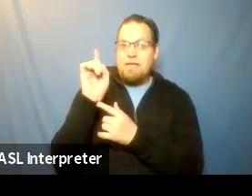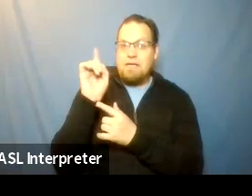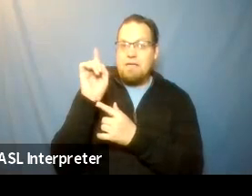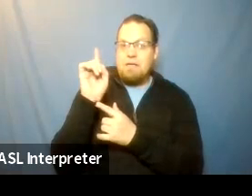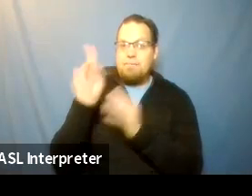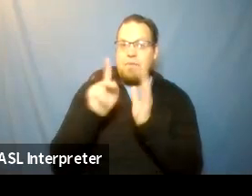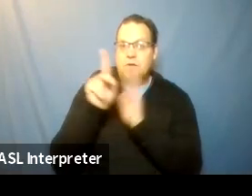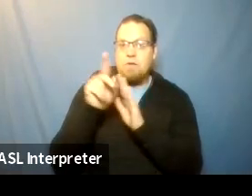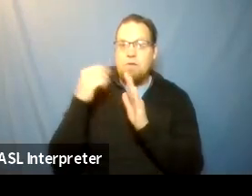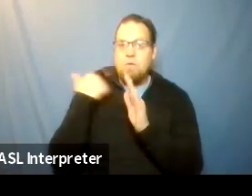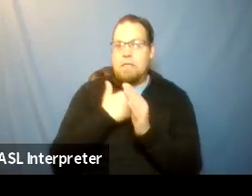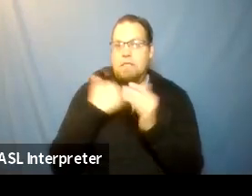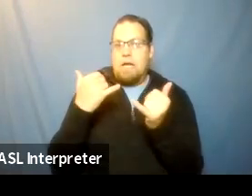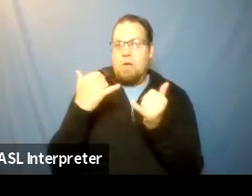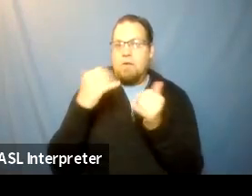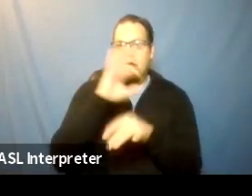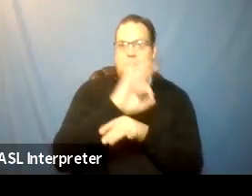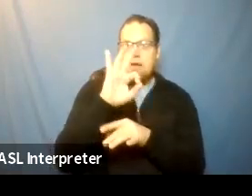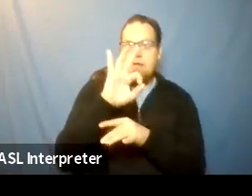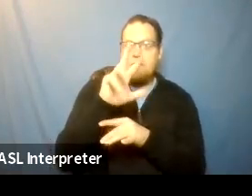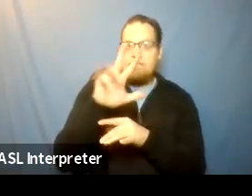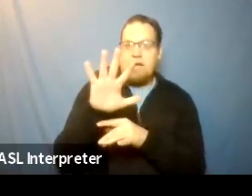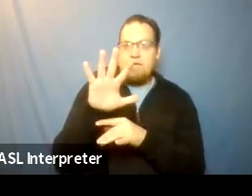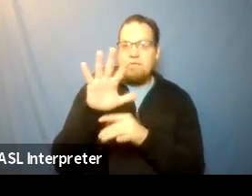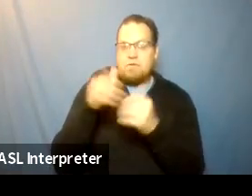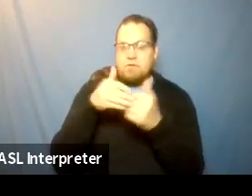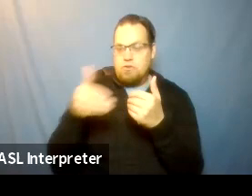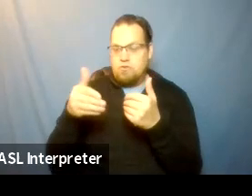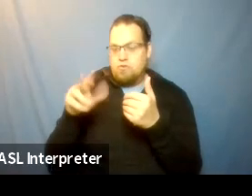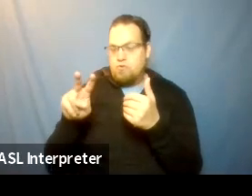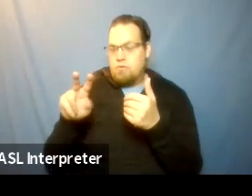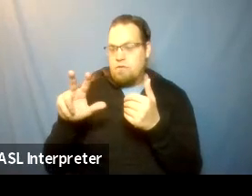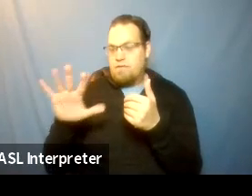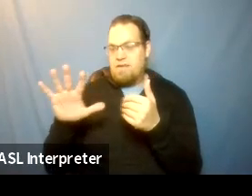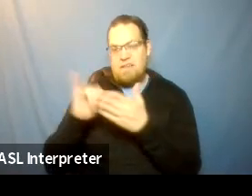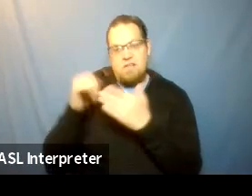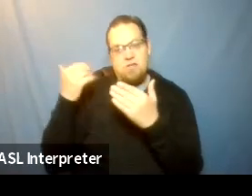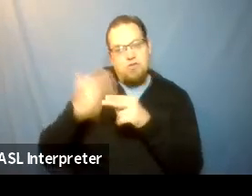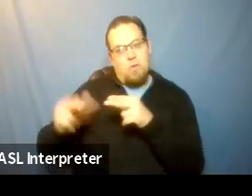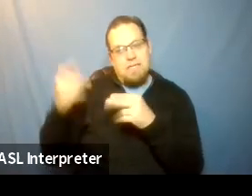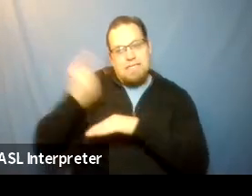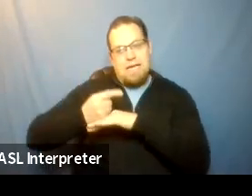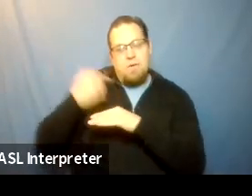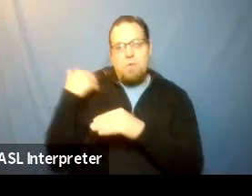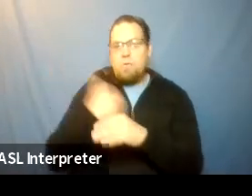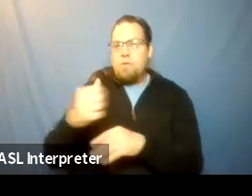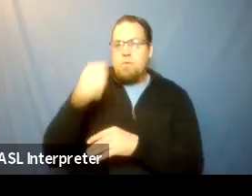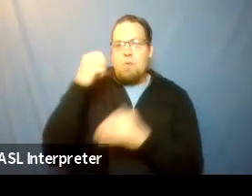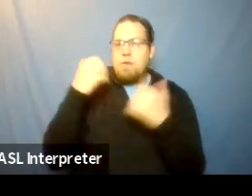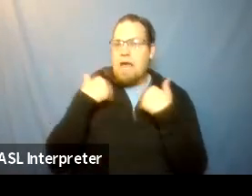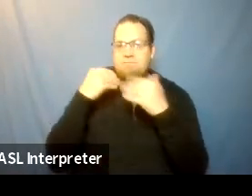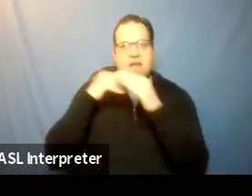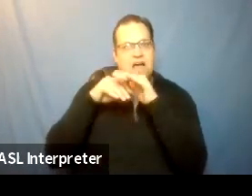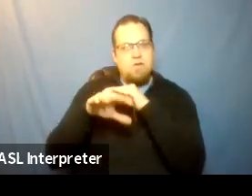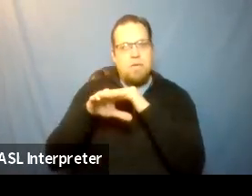of our window from 9:35 to 2:35, that's a very short school day. So we're not going to have